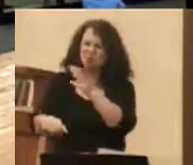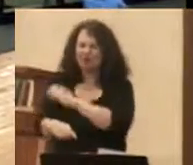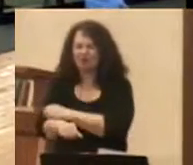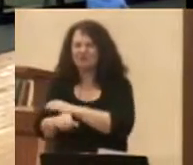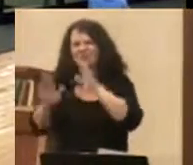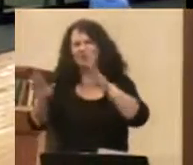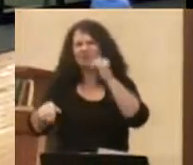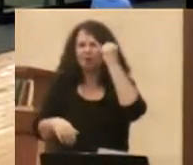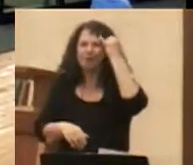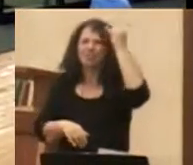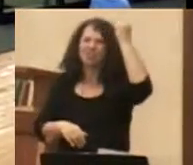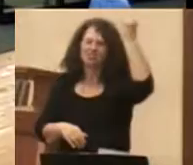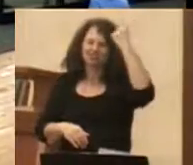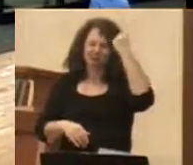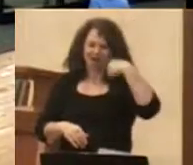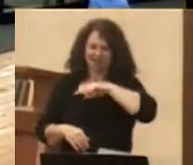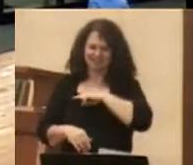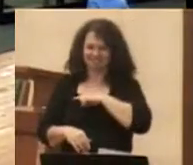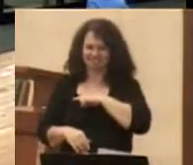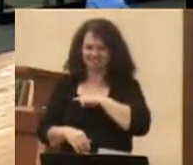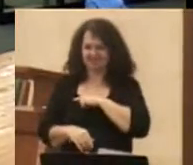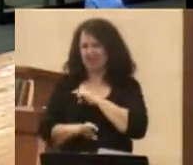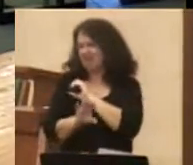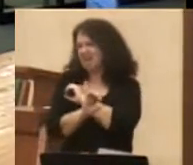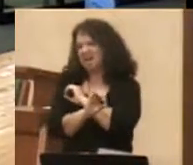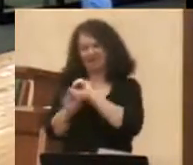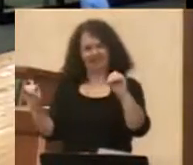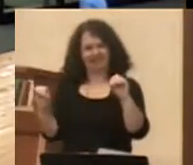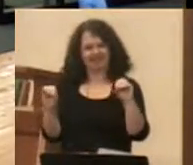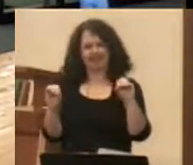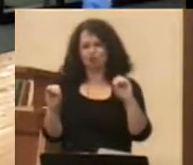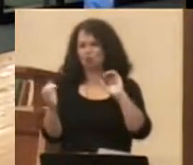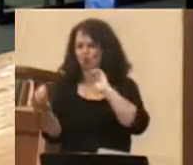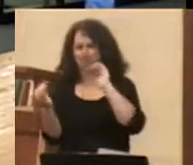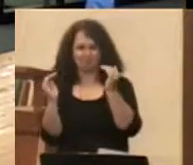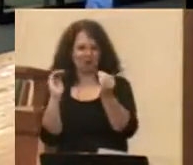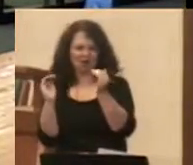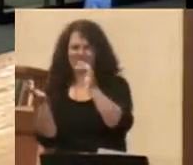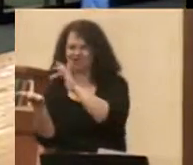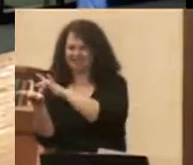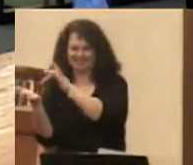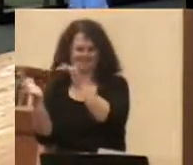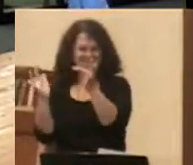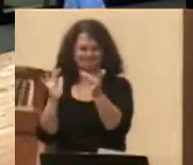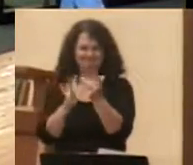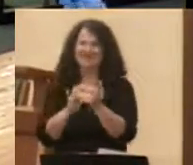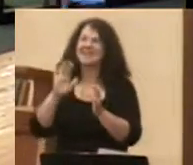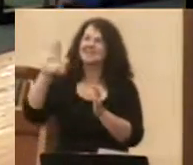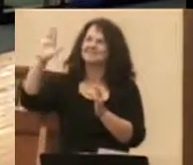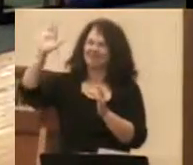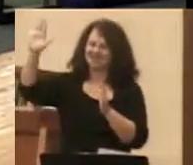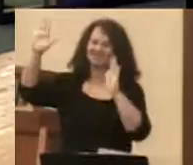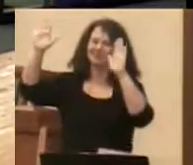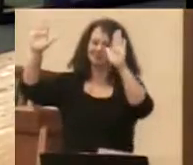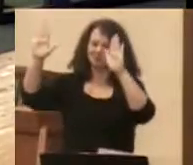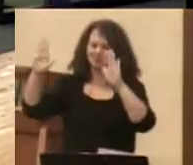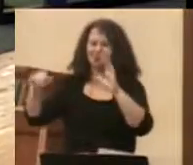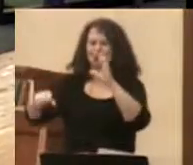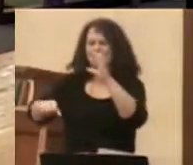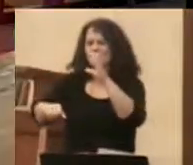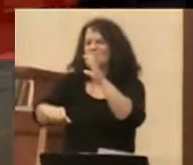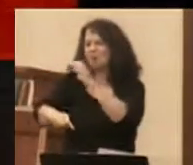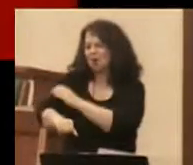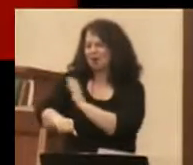imagination, which is fun for us, is nothing in comparison to Jesus and his superpower in our